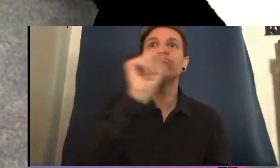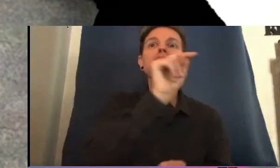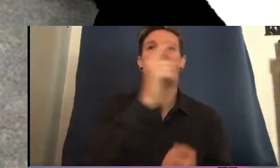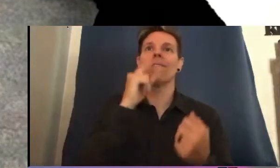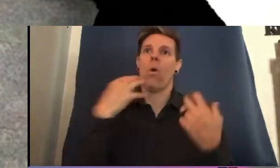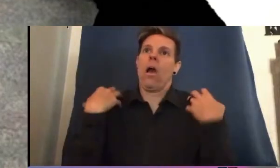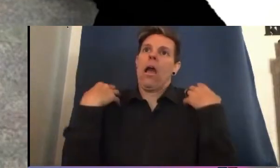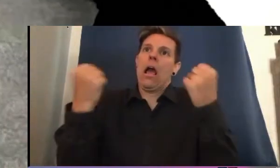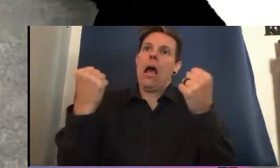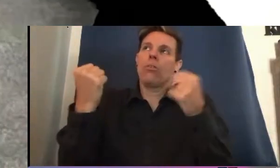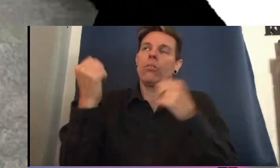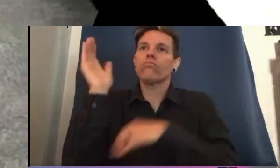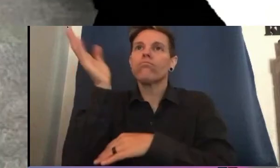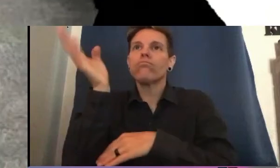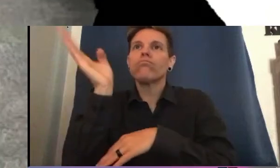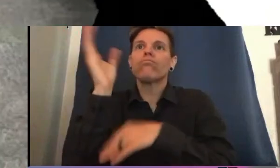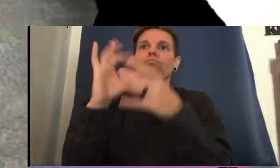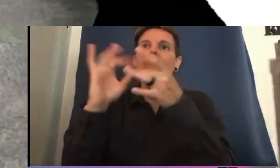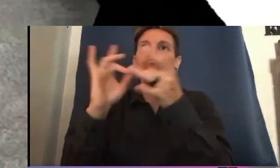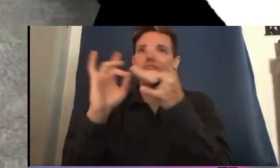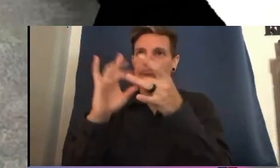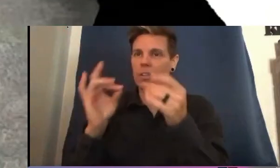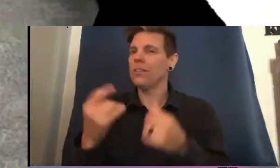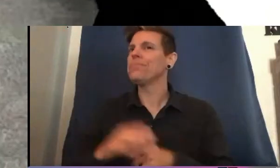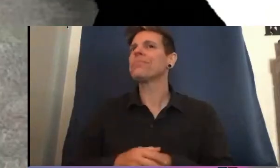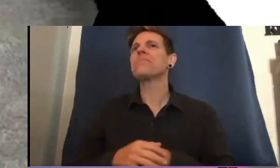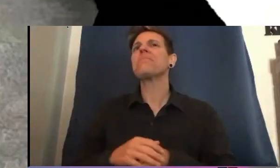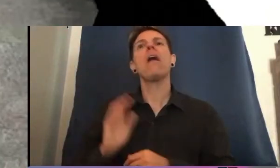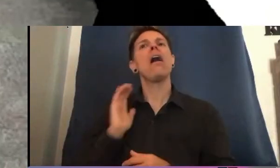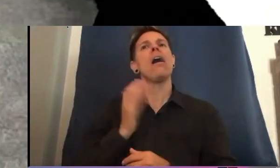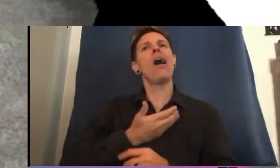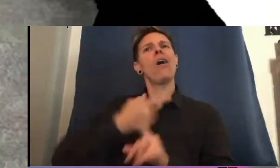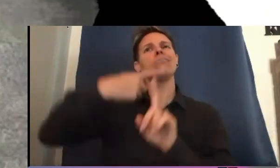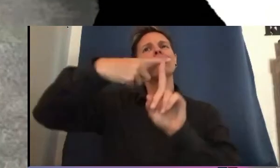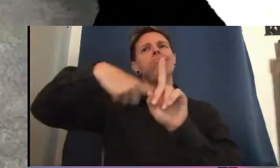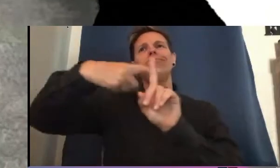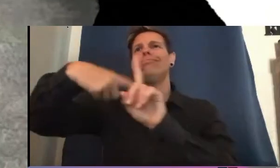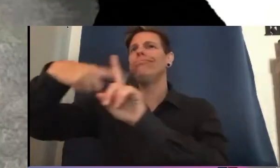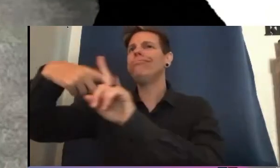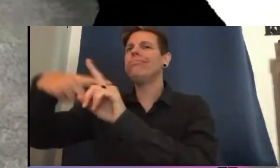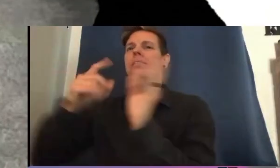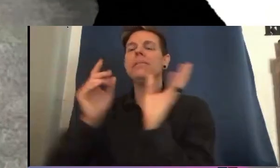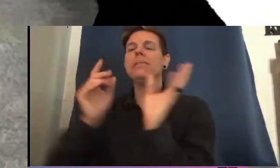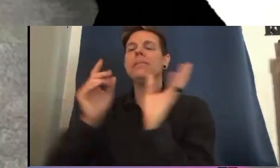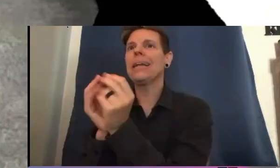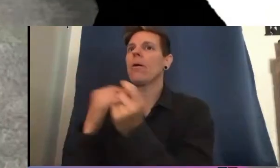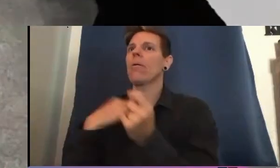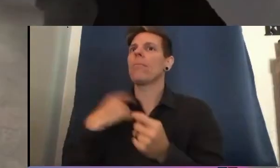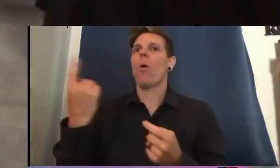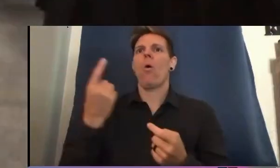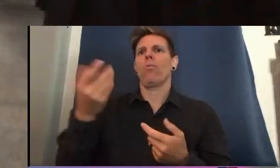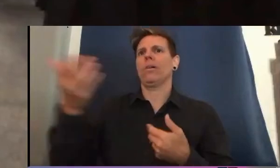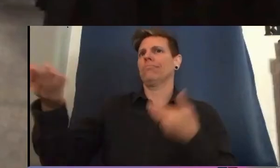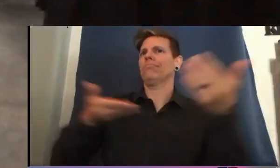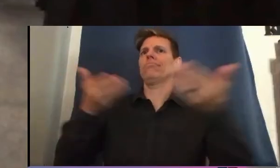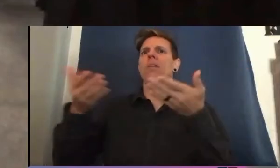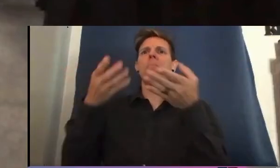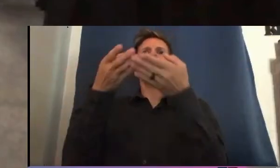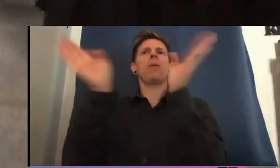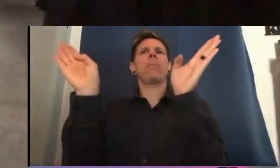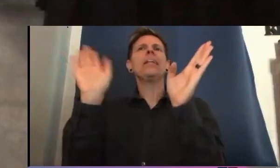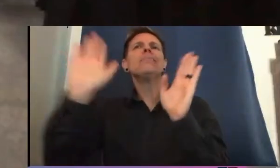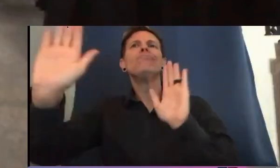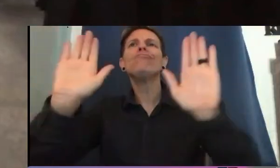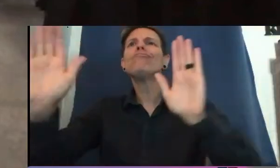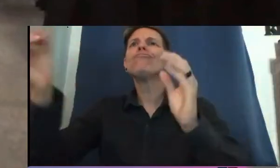meeting. We do this every month where we welcome public comment. And so